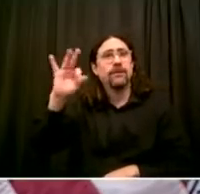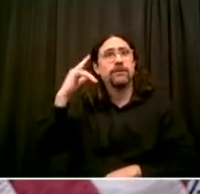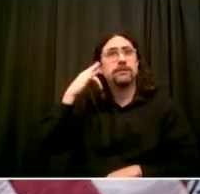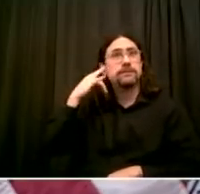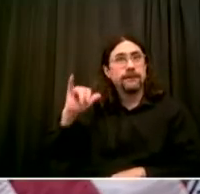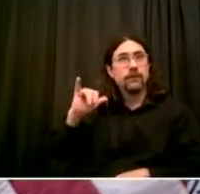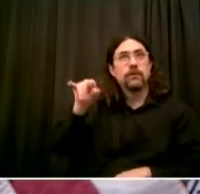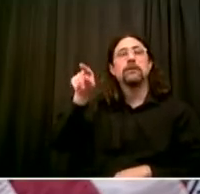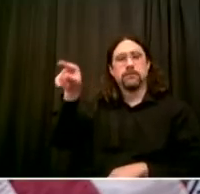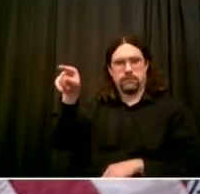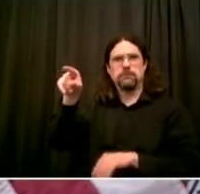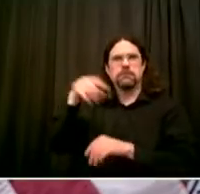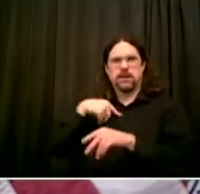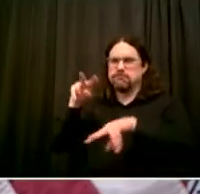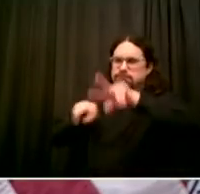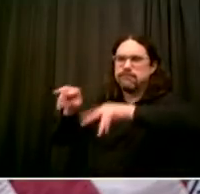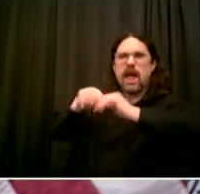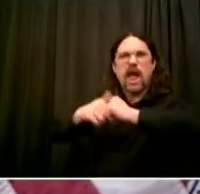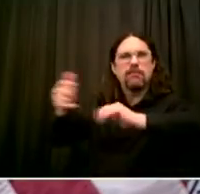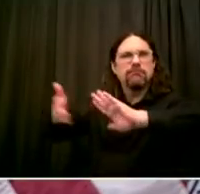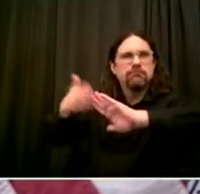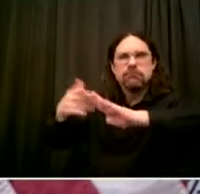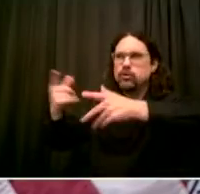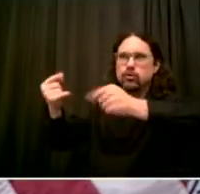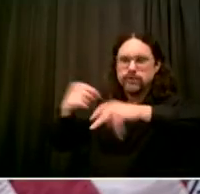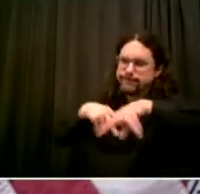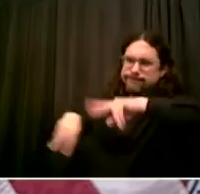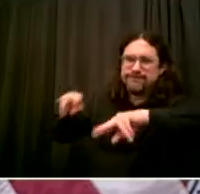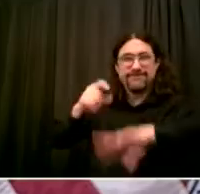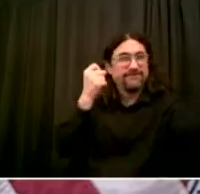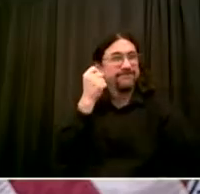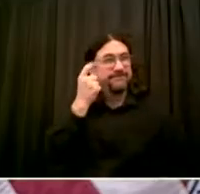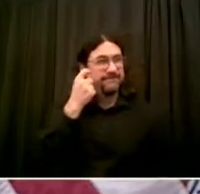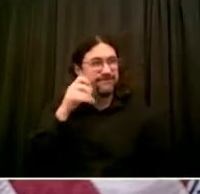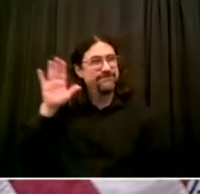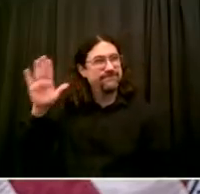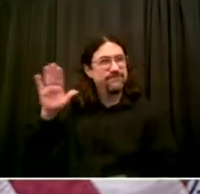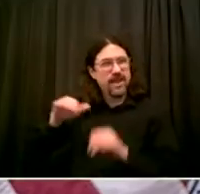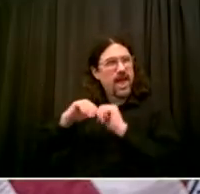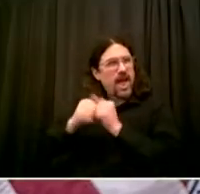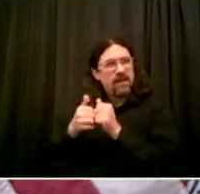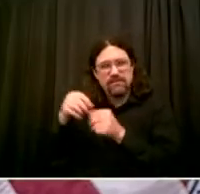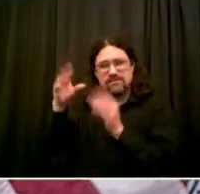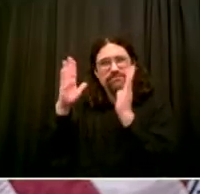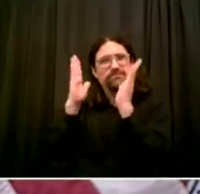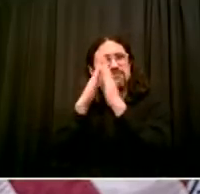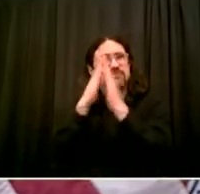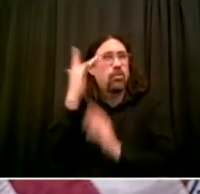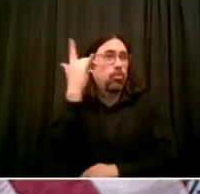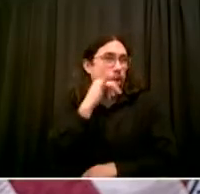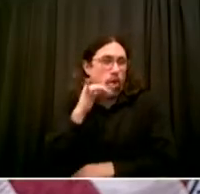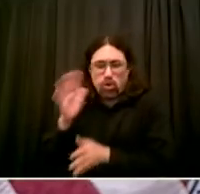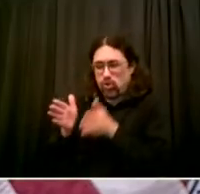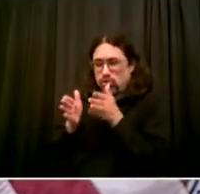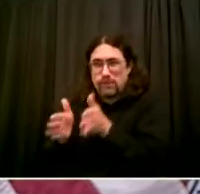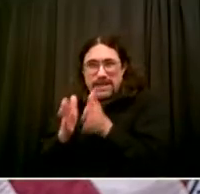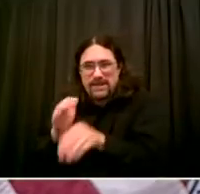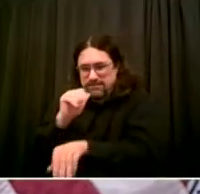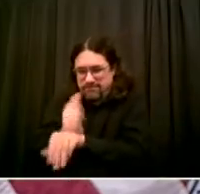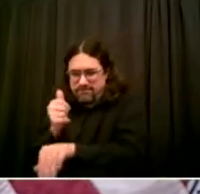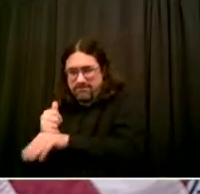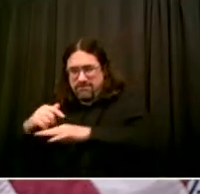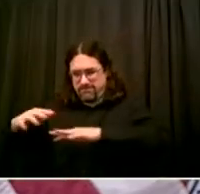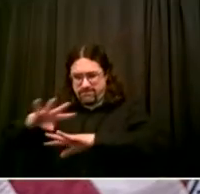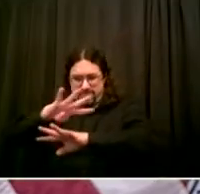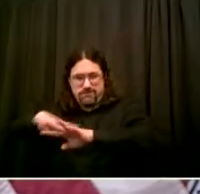in a safety-first, health-first approach. So we're going to figure out how and when we could